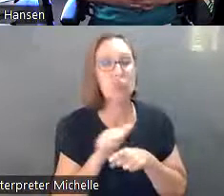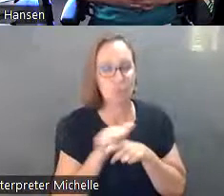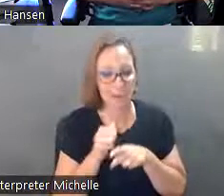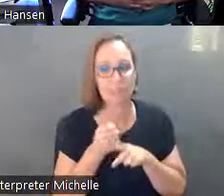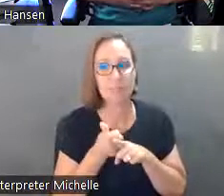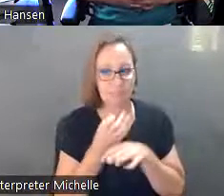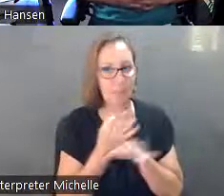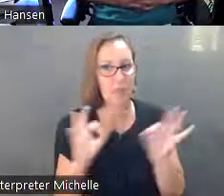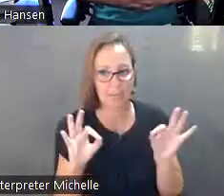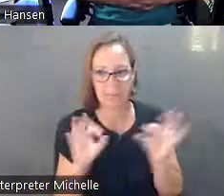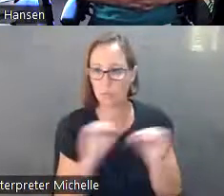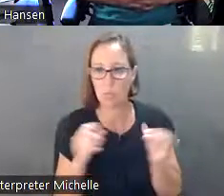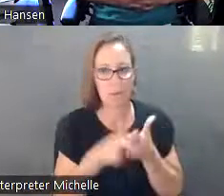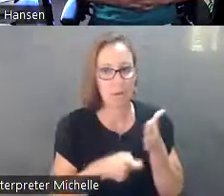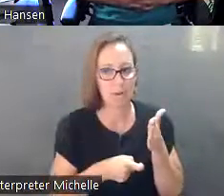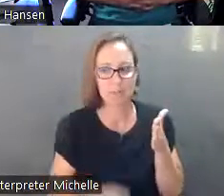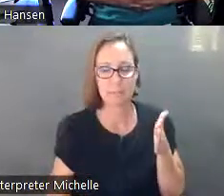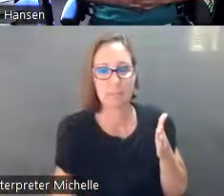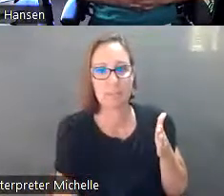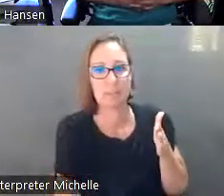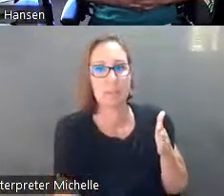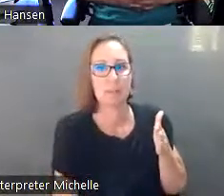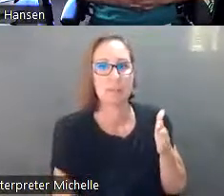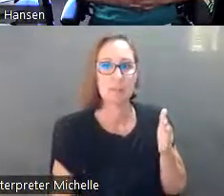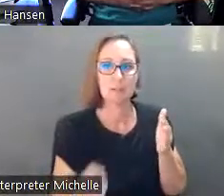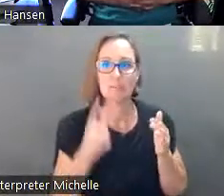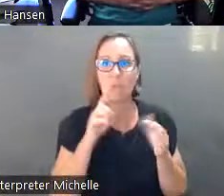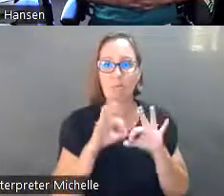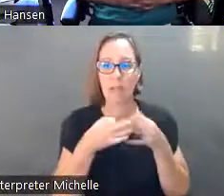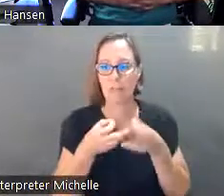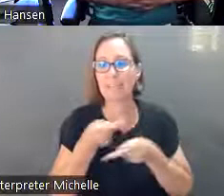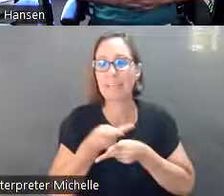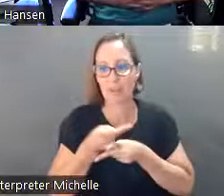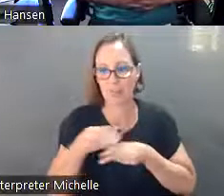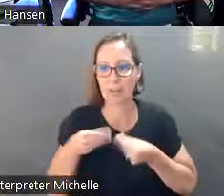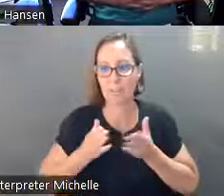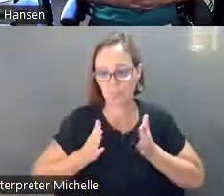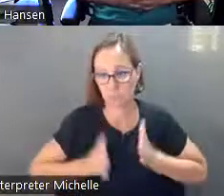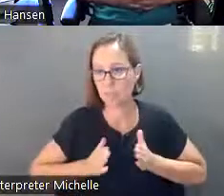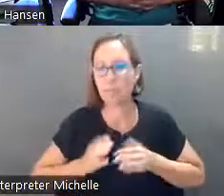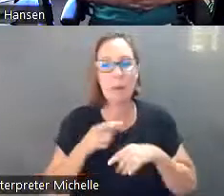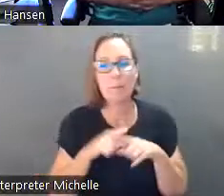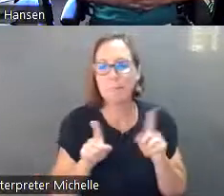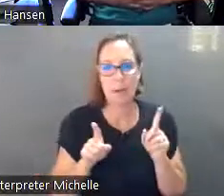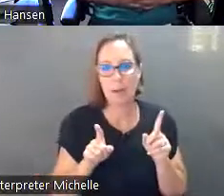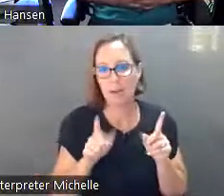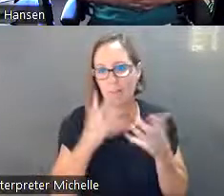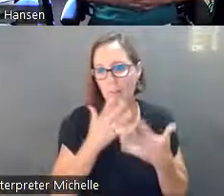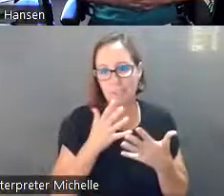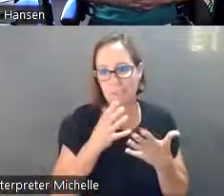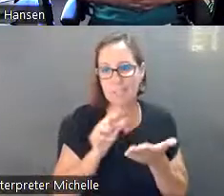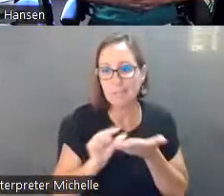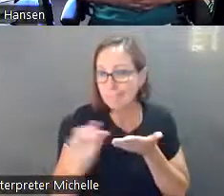of charge for the family caregivers, but unfortunately they will not be able